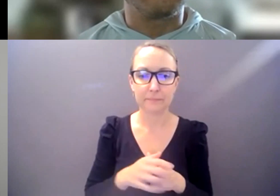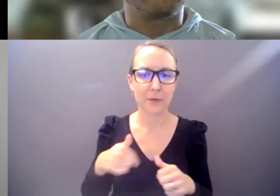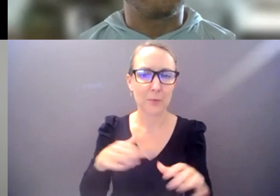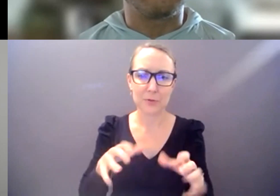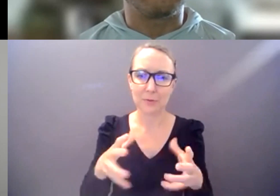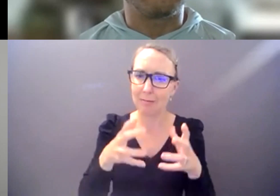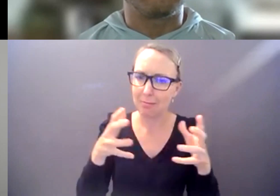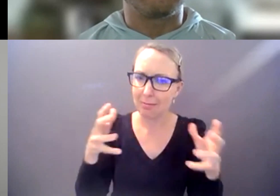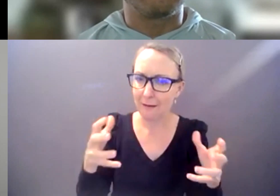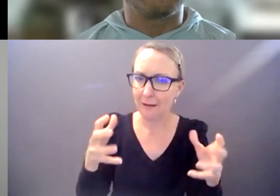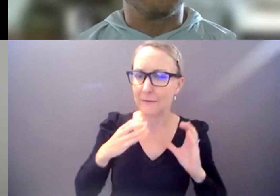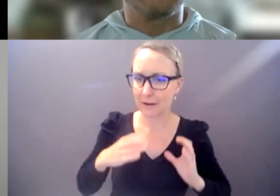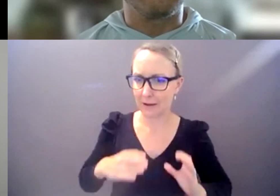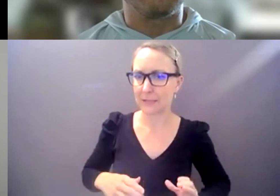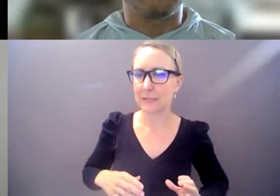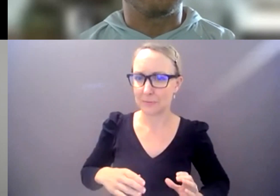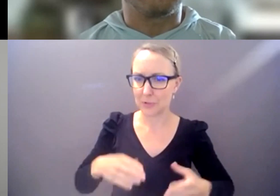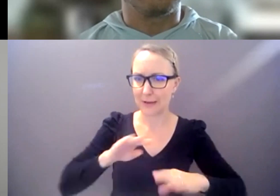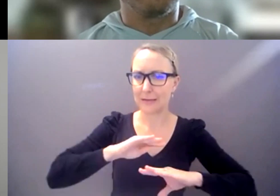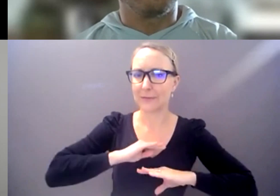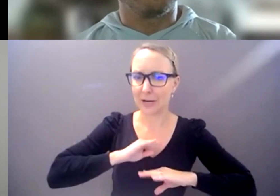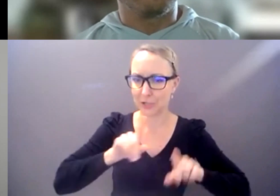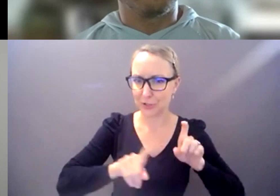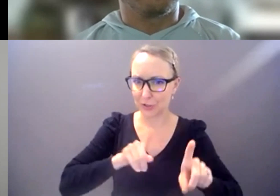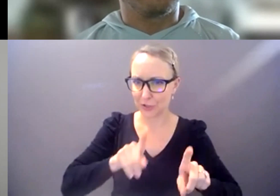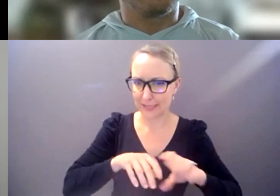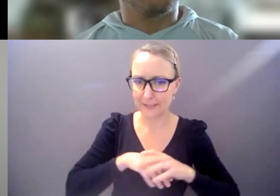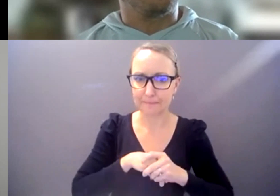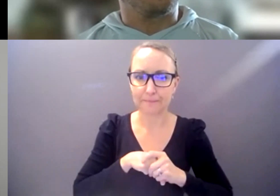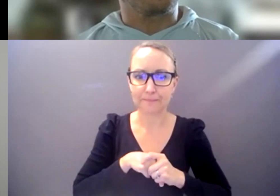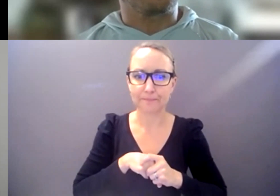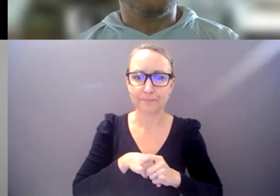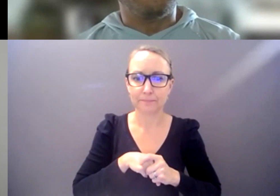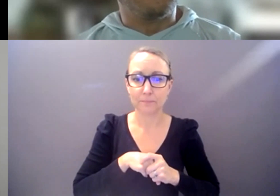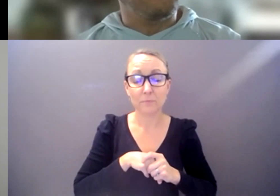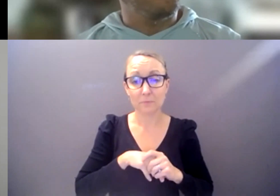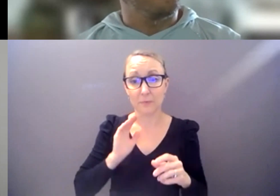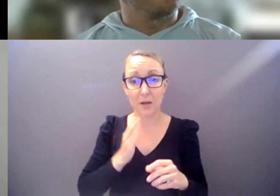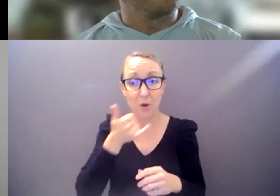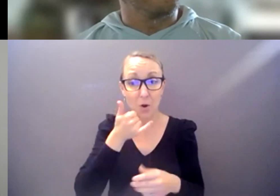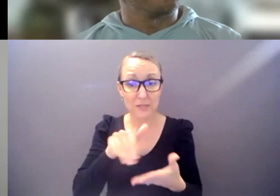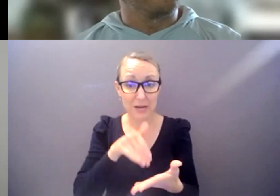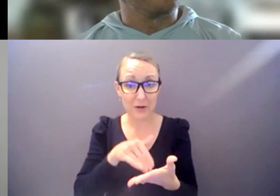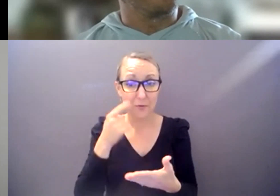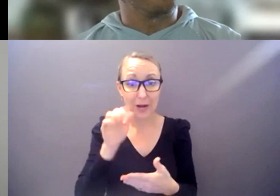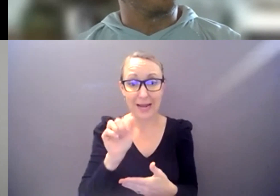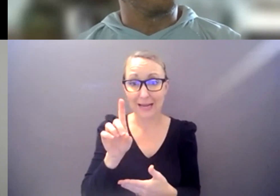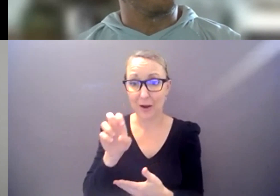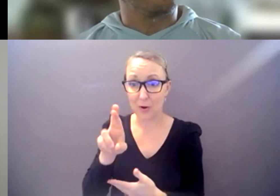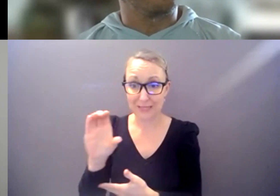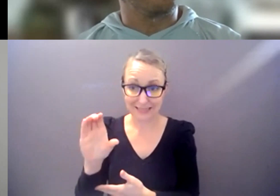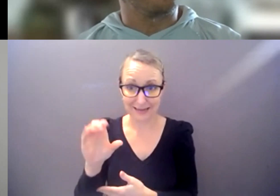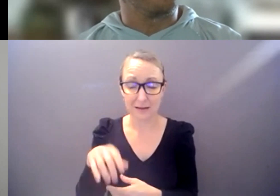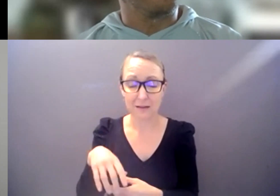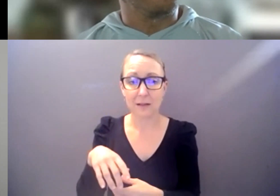customer satisfaction surveys, and in our call center for our ADRC, one of the they